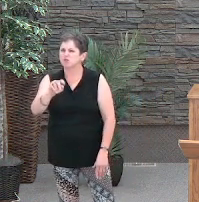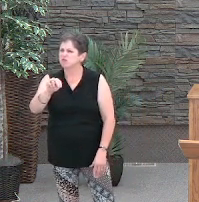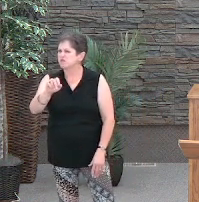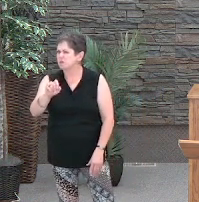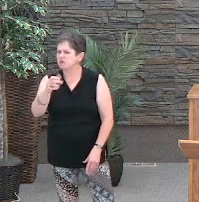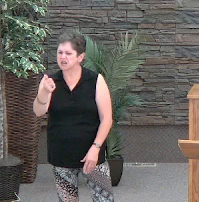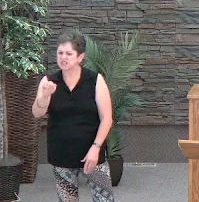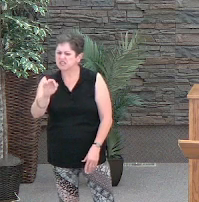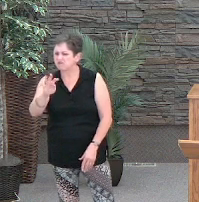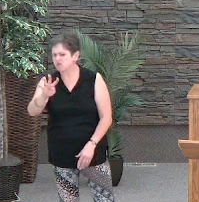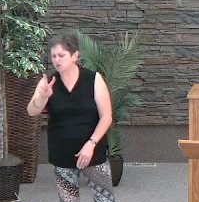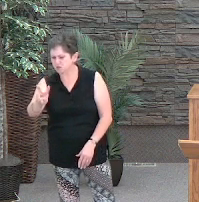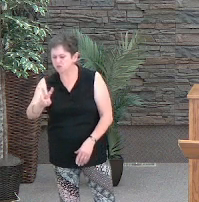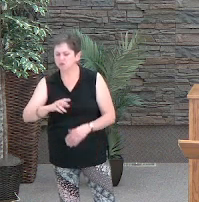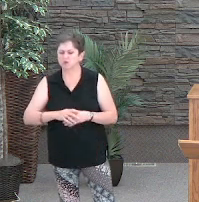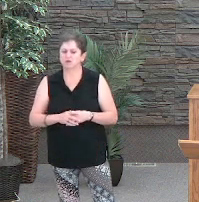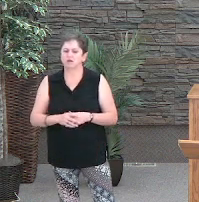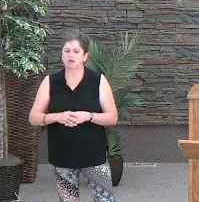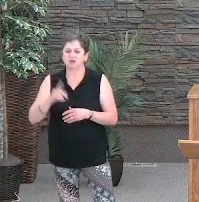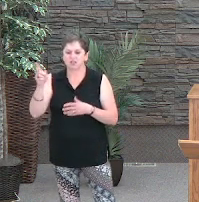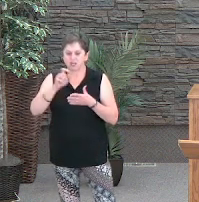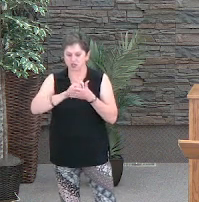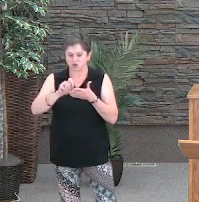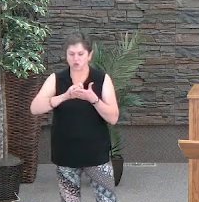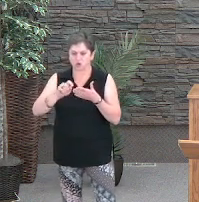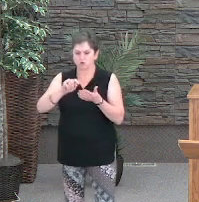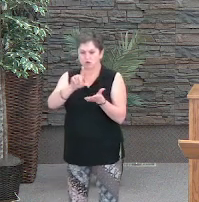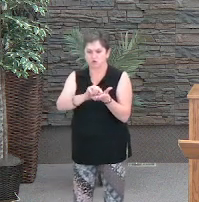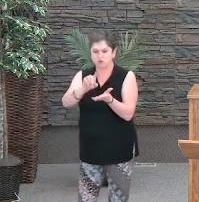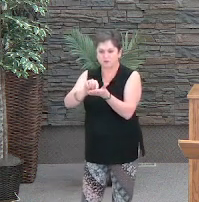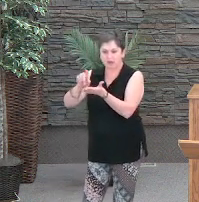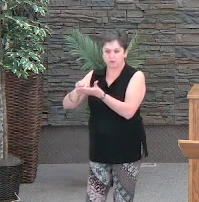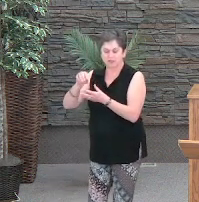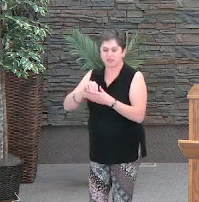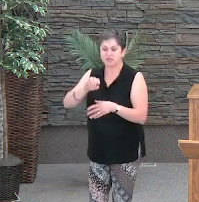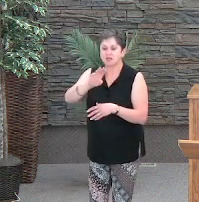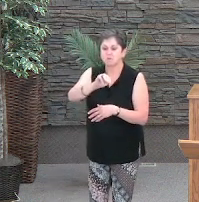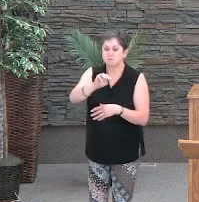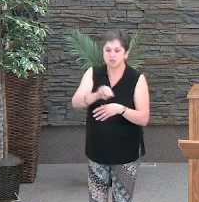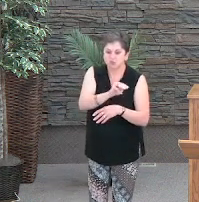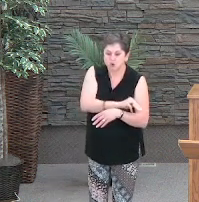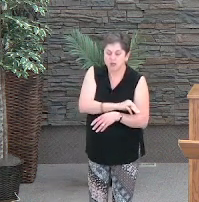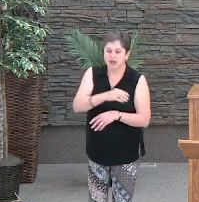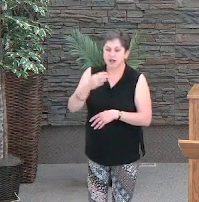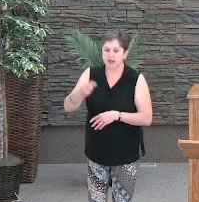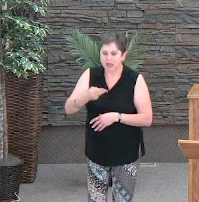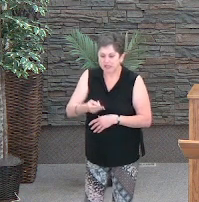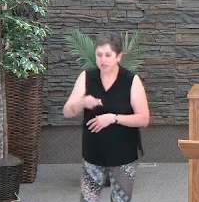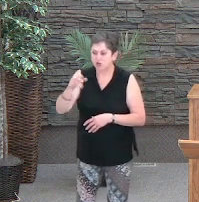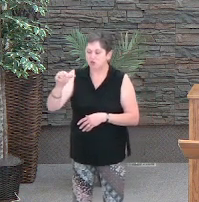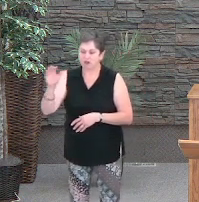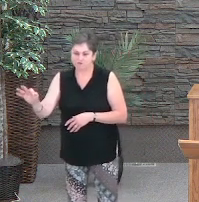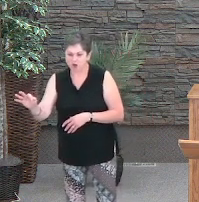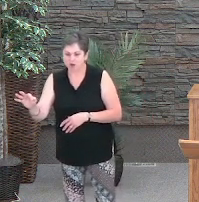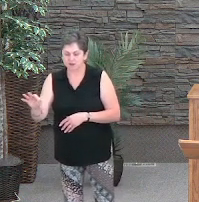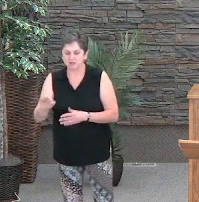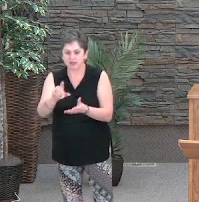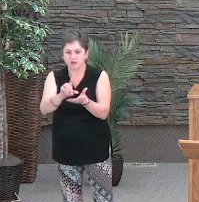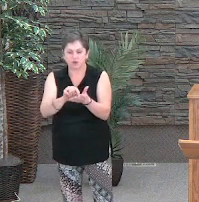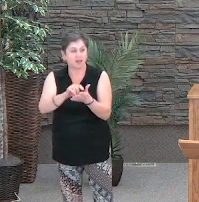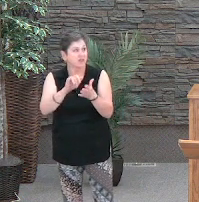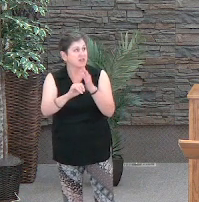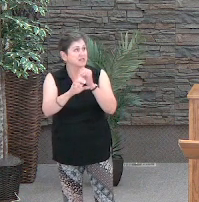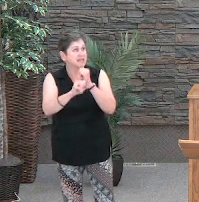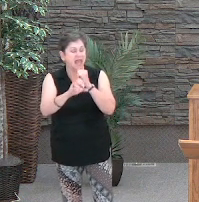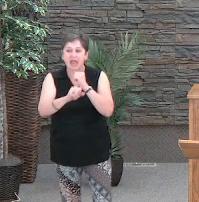of 1942, wrote to the papers in Missoula and Helena and Great Falls and published this